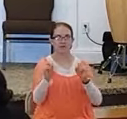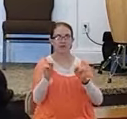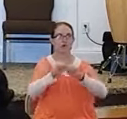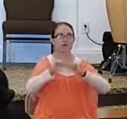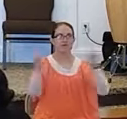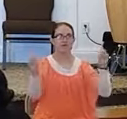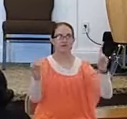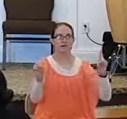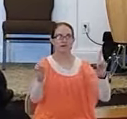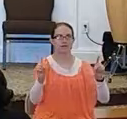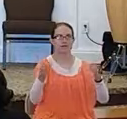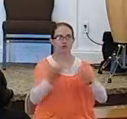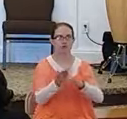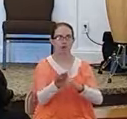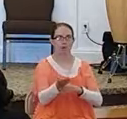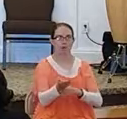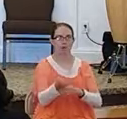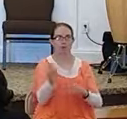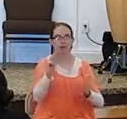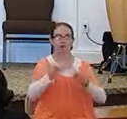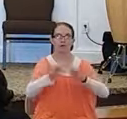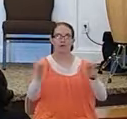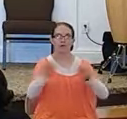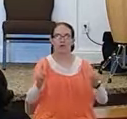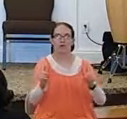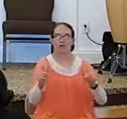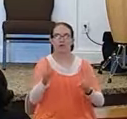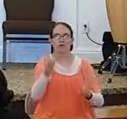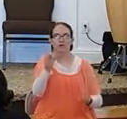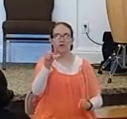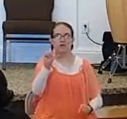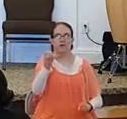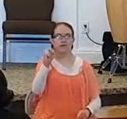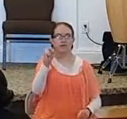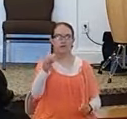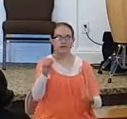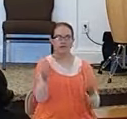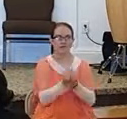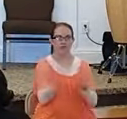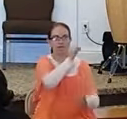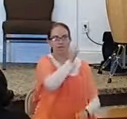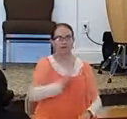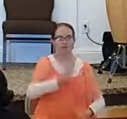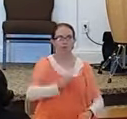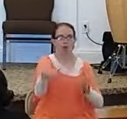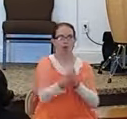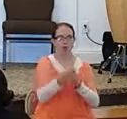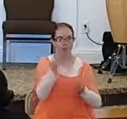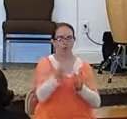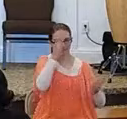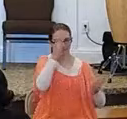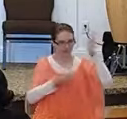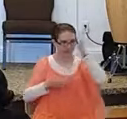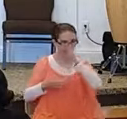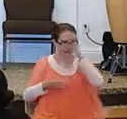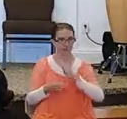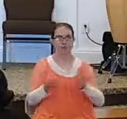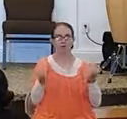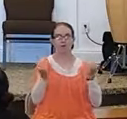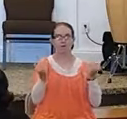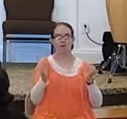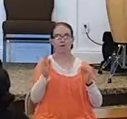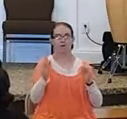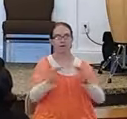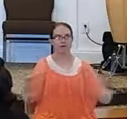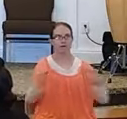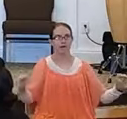difference what you're going through. It makes no difference what you're dealing with. He is the master of every situation. Come on, there's nothing